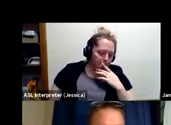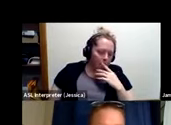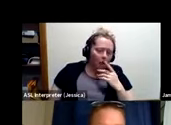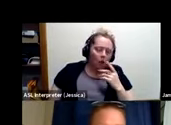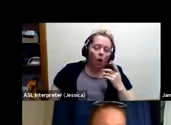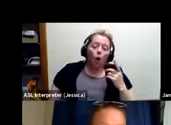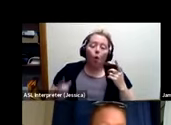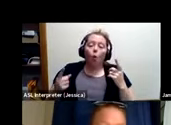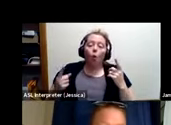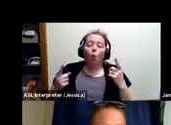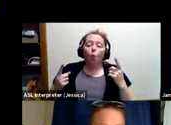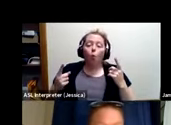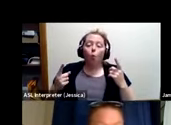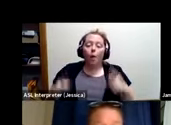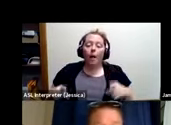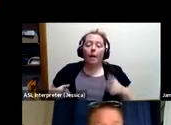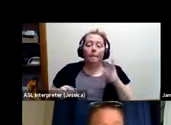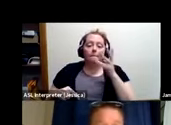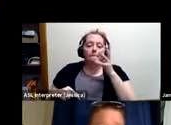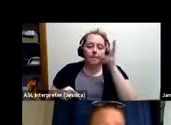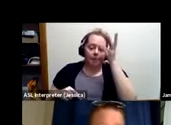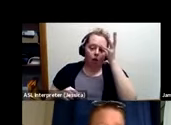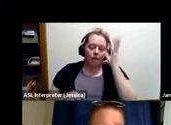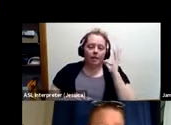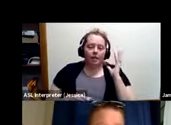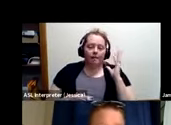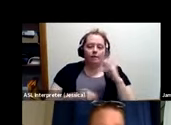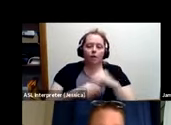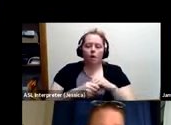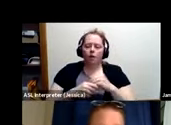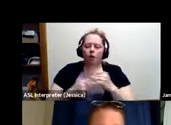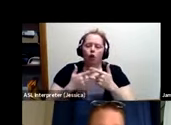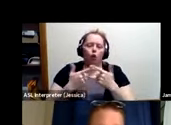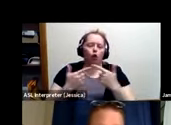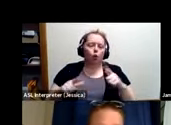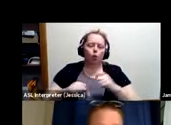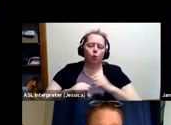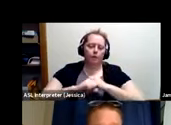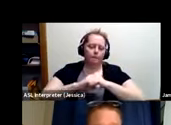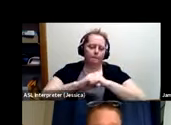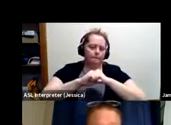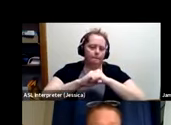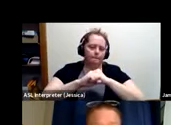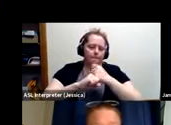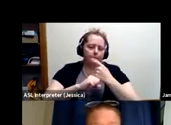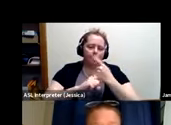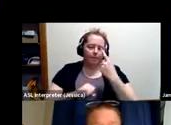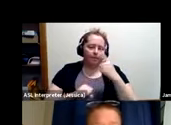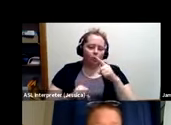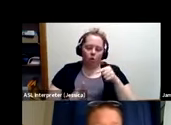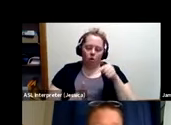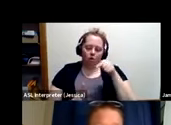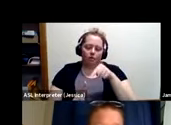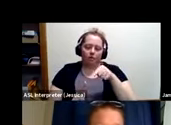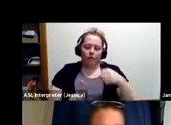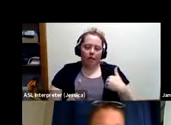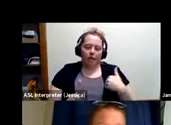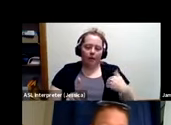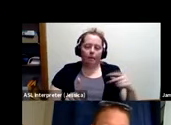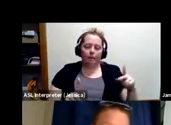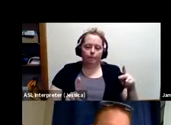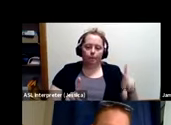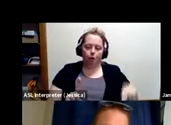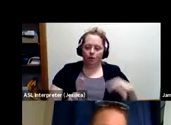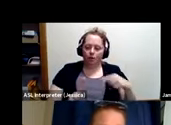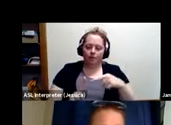when you get parents involved, it's just a huge barrier to participation for a young person. When a young person knows that a